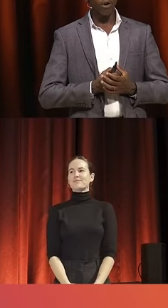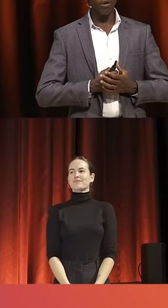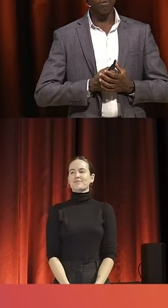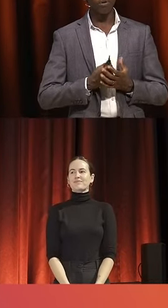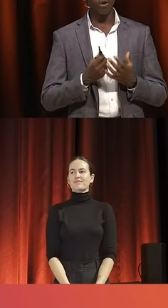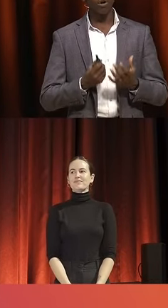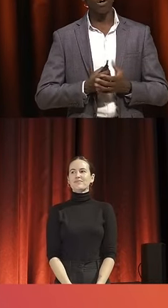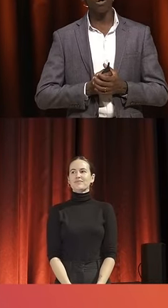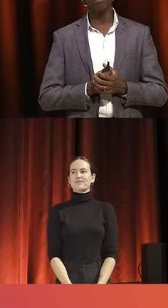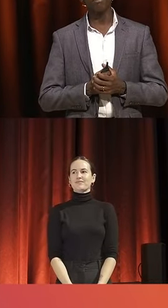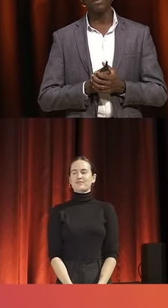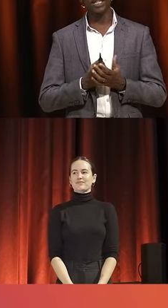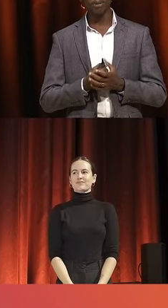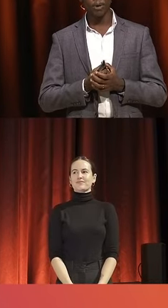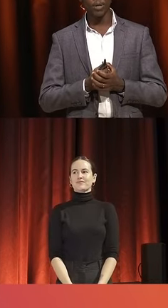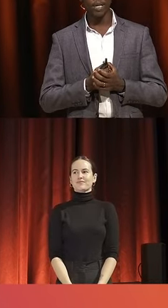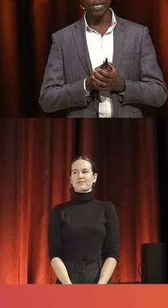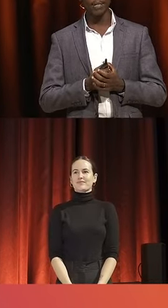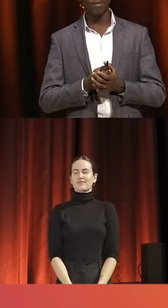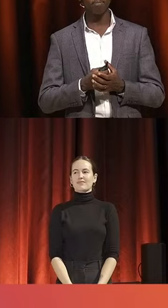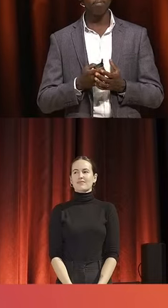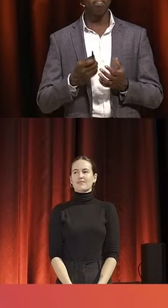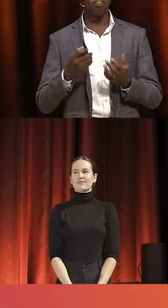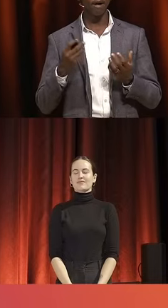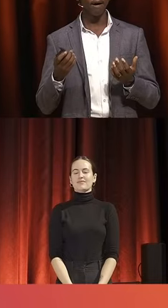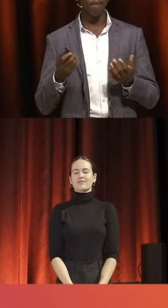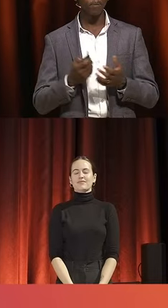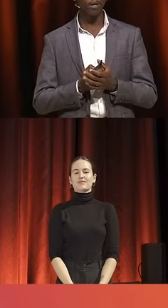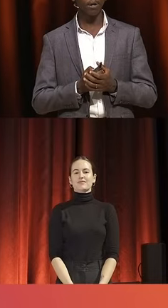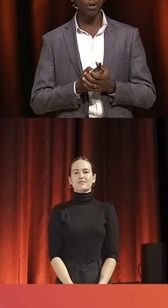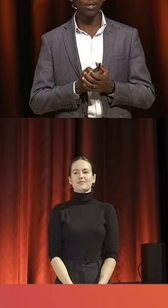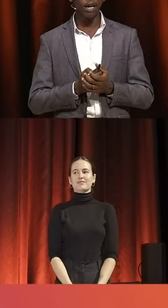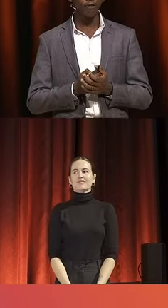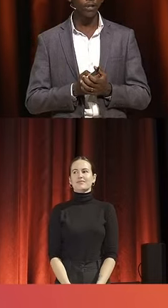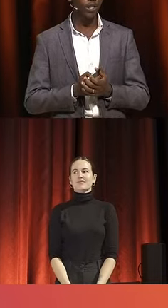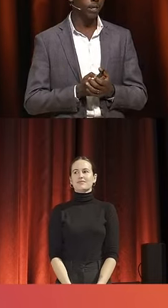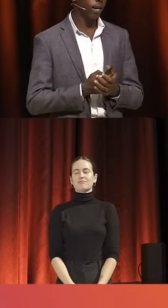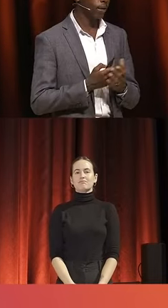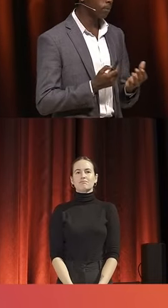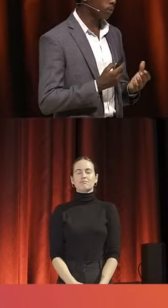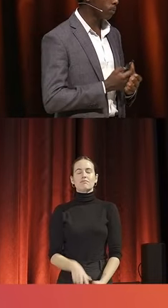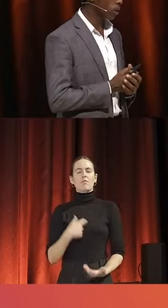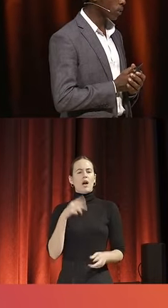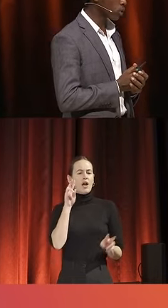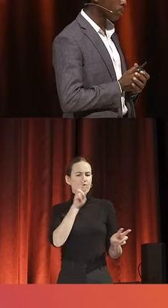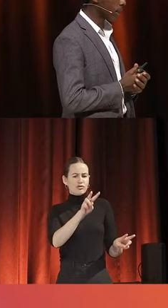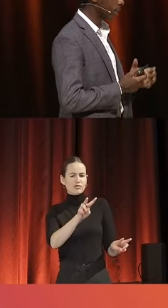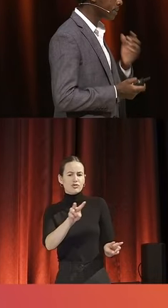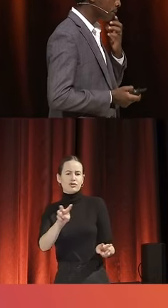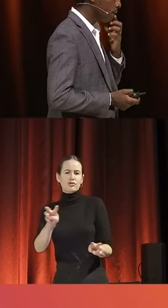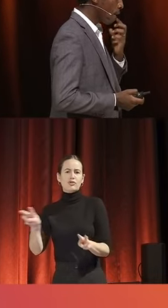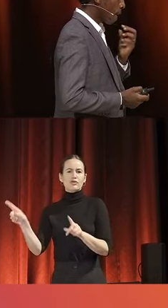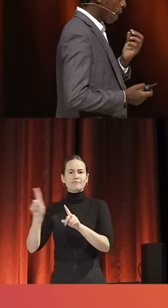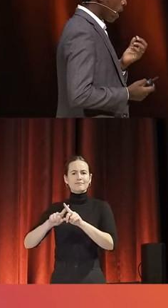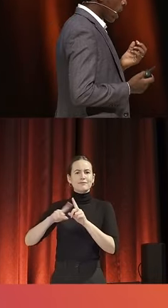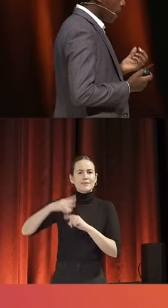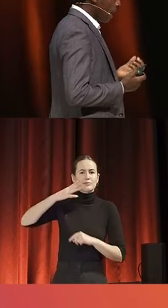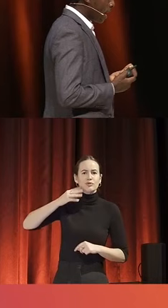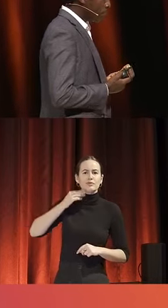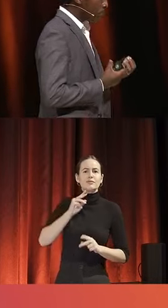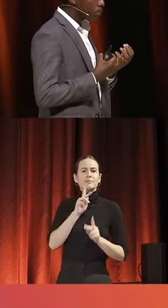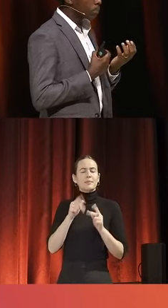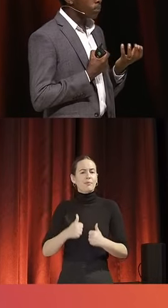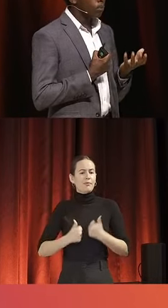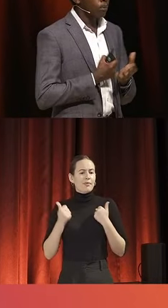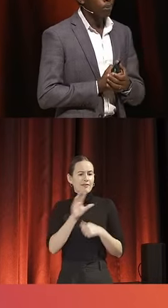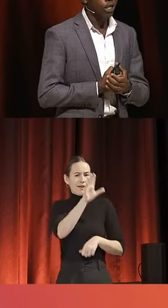Reflecting on all the experiences across Africa and with launching products, I